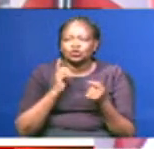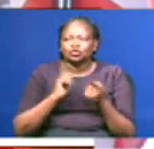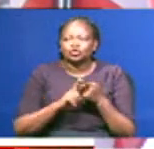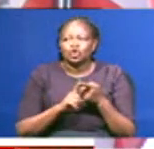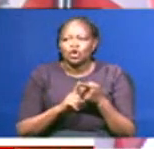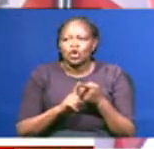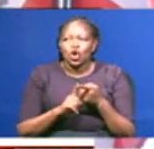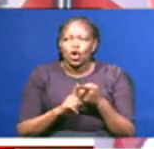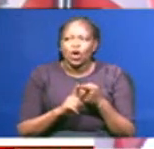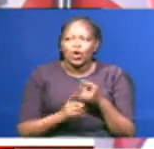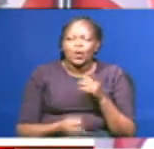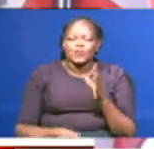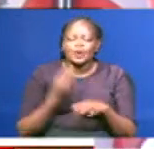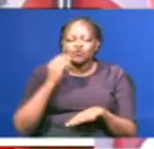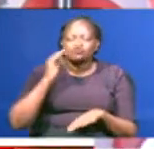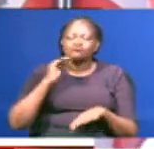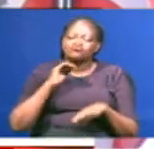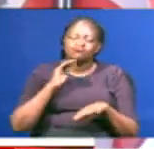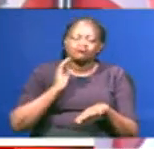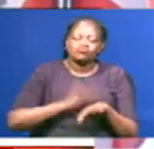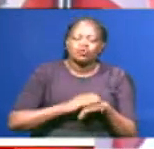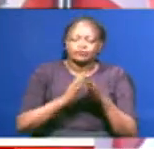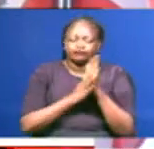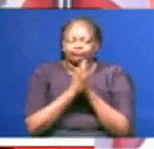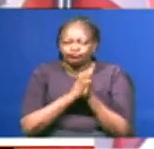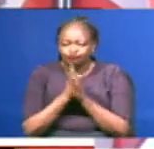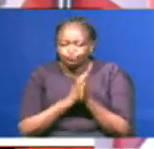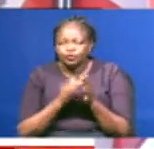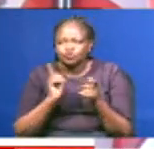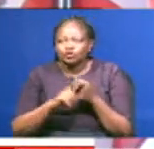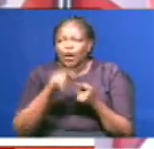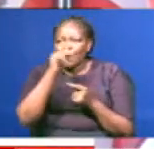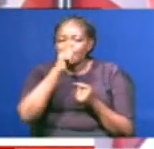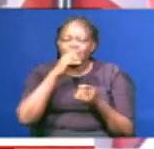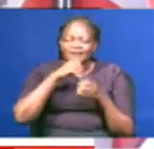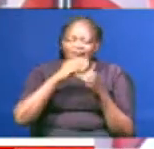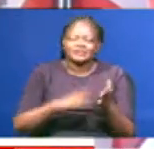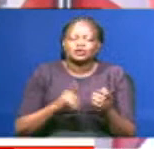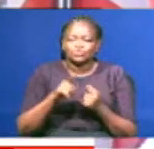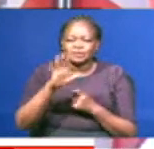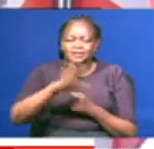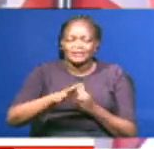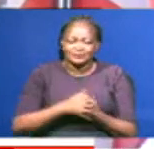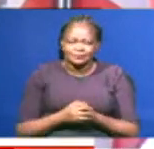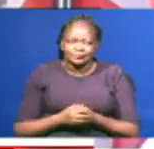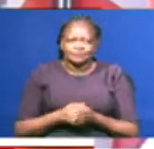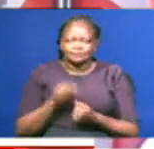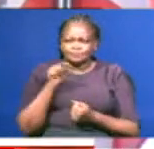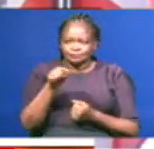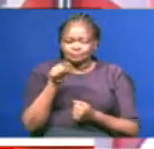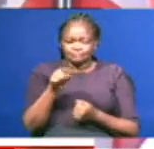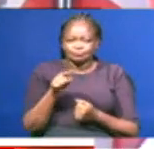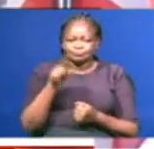incentives to attract private investors into this area. This is a